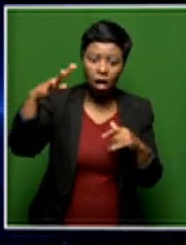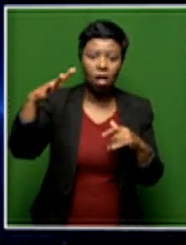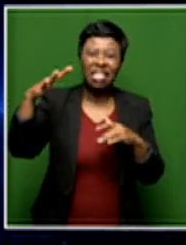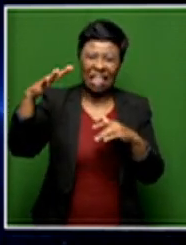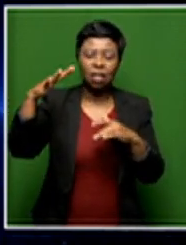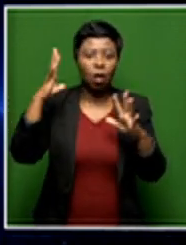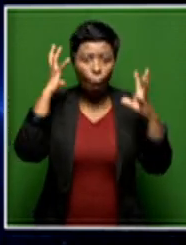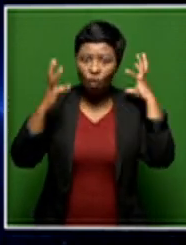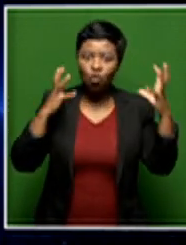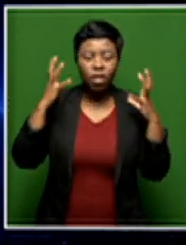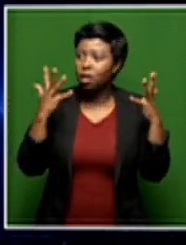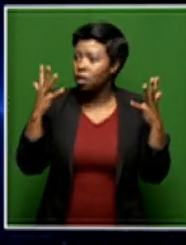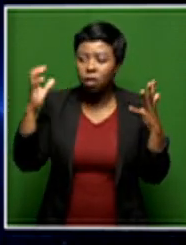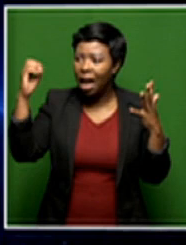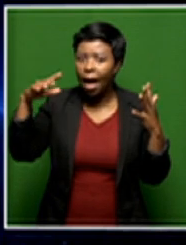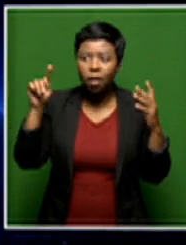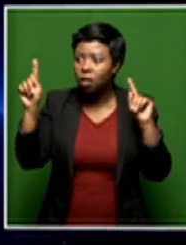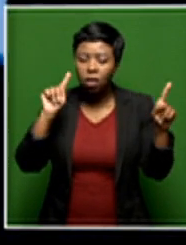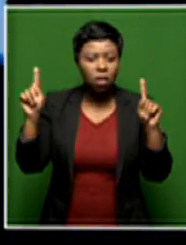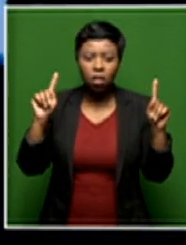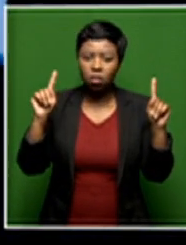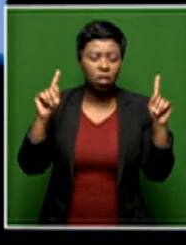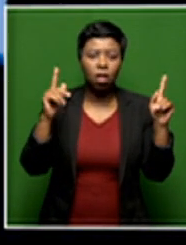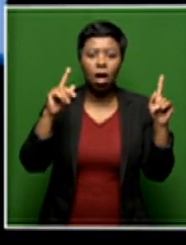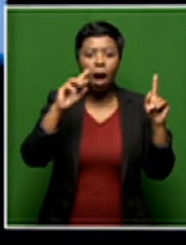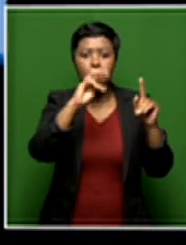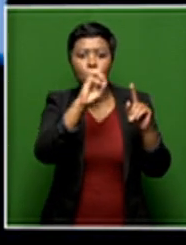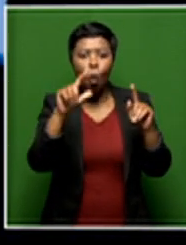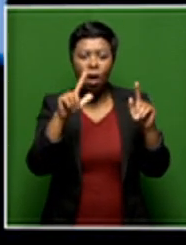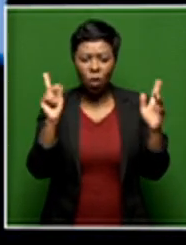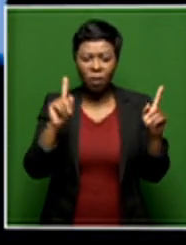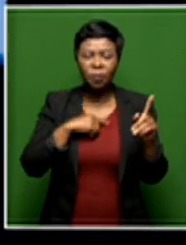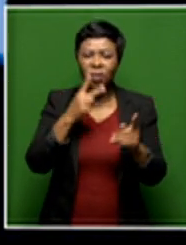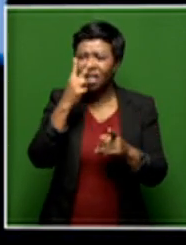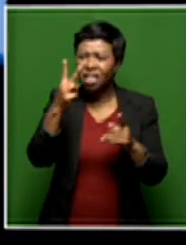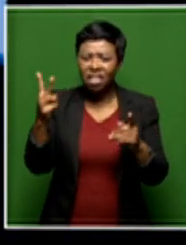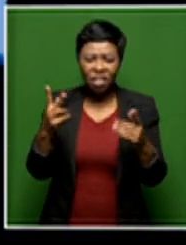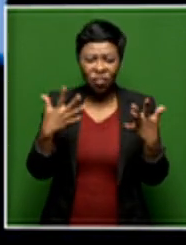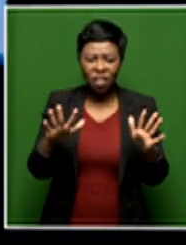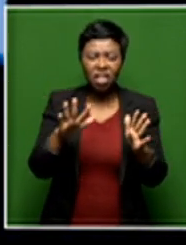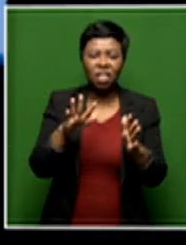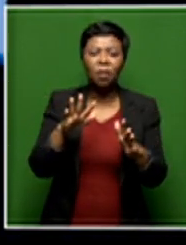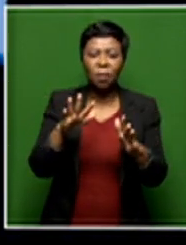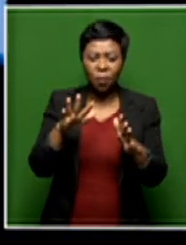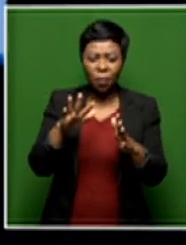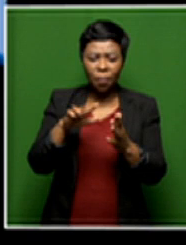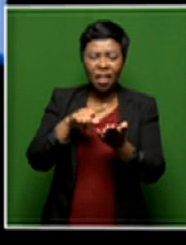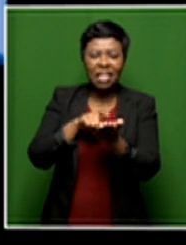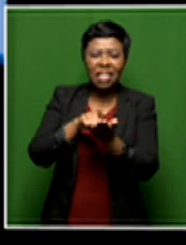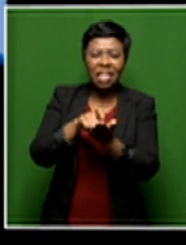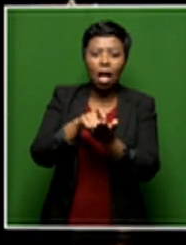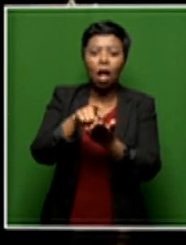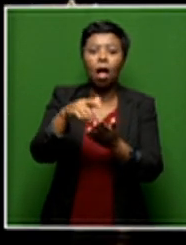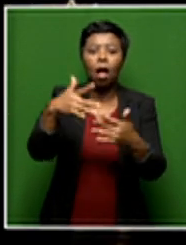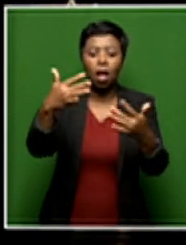It's confusing. And yeah, we've all seen it where insects will circle around a lamp until their